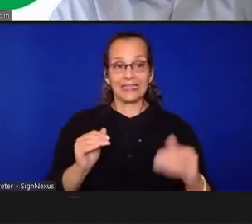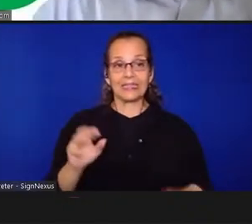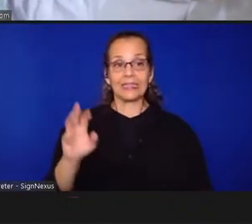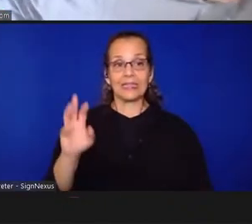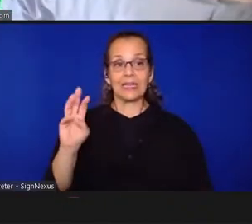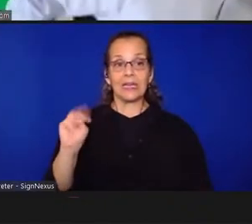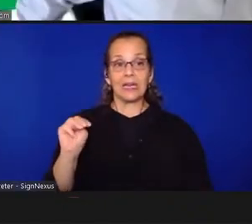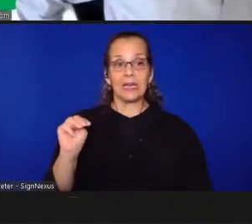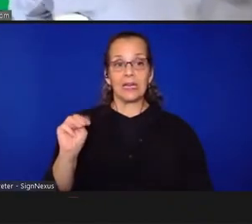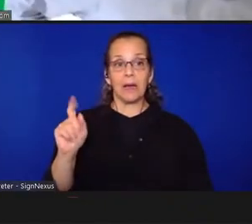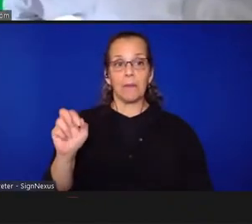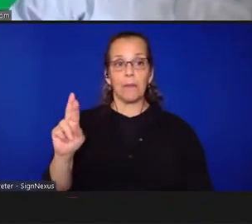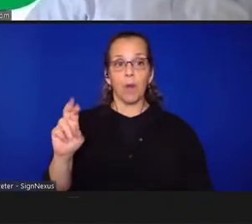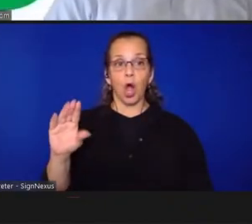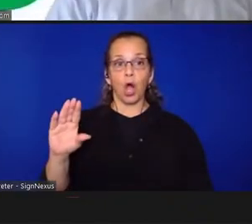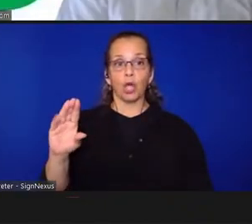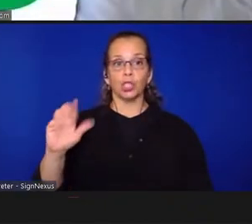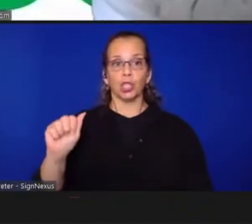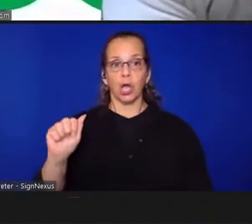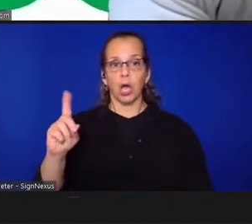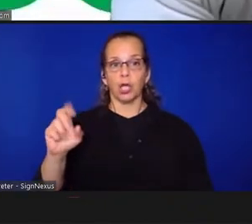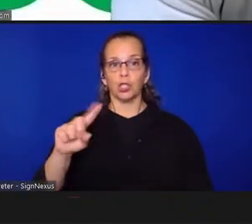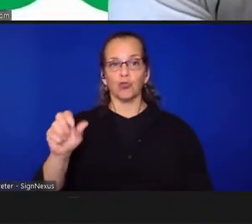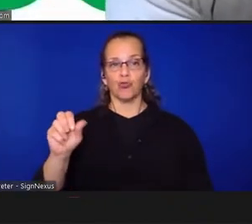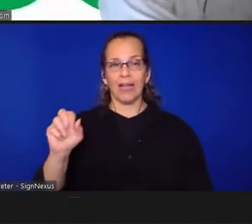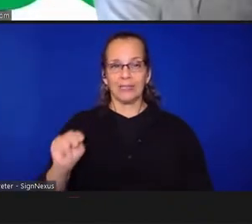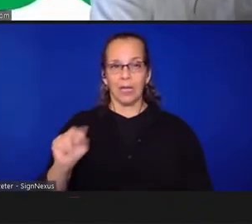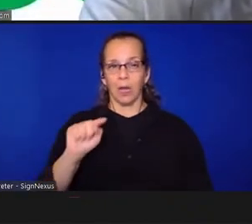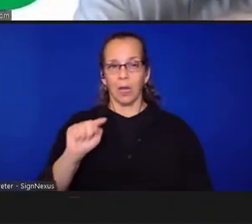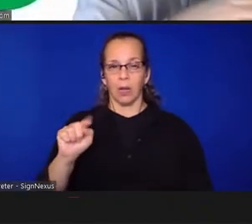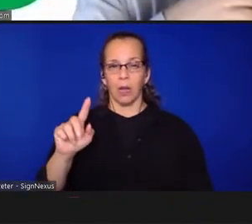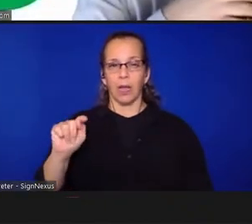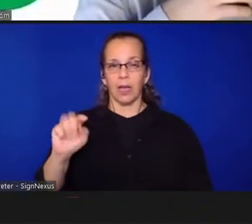Dresden tepler followed by Jonathan Oakley